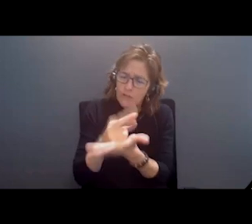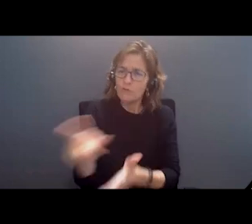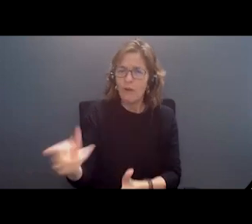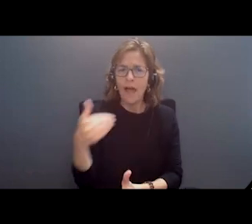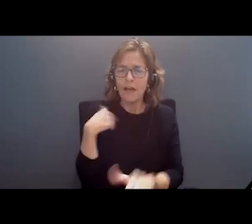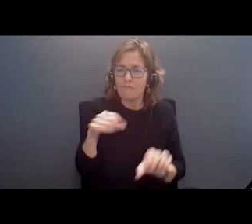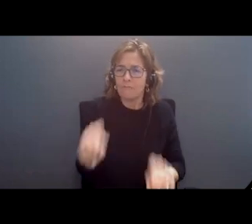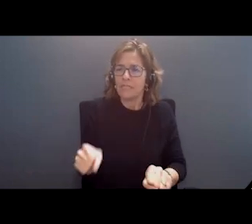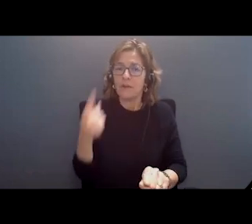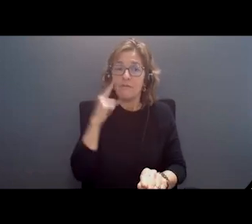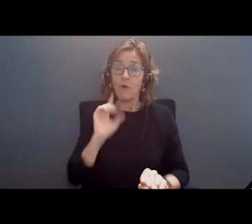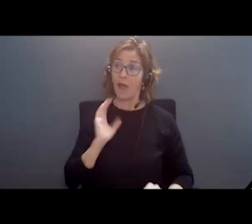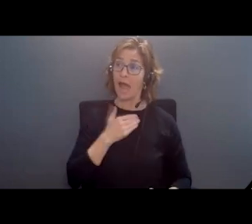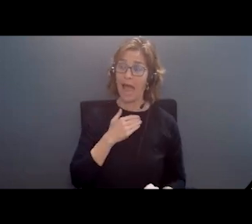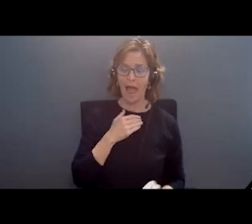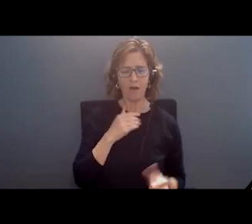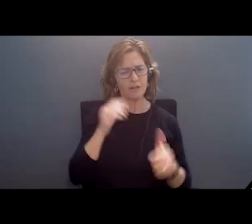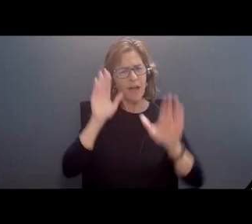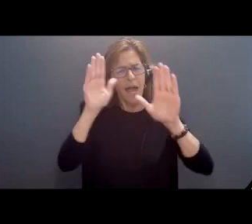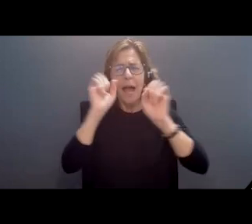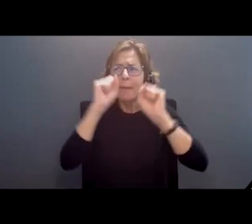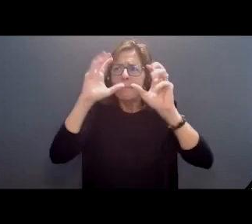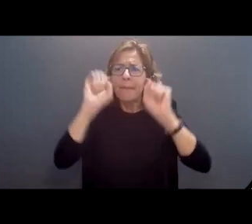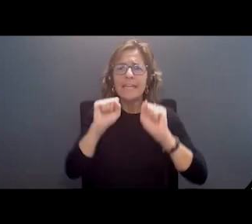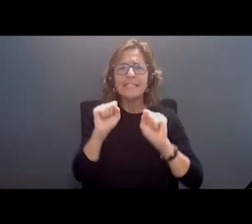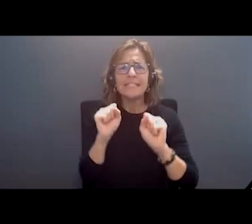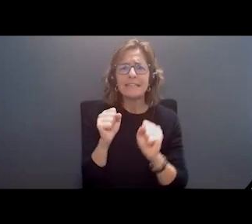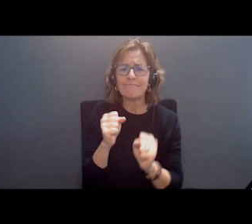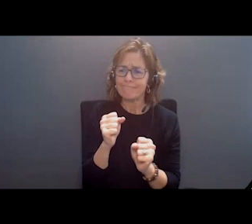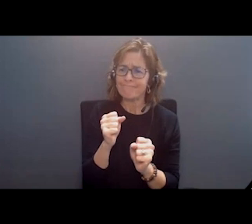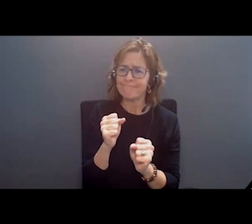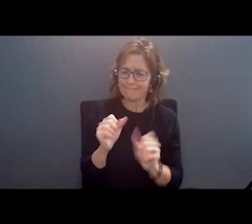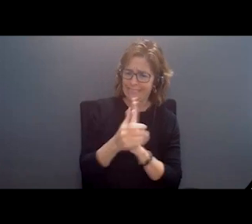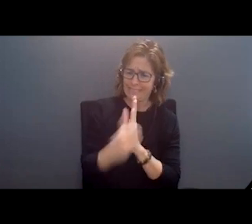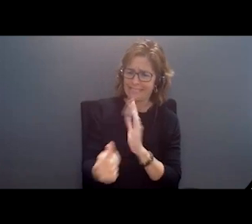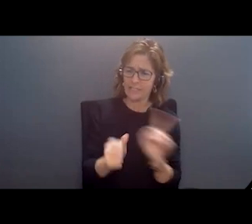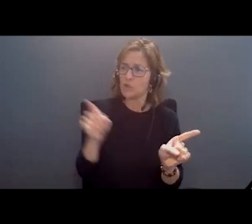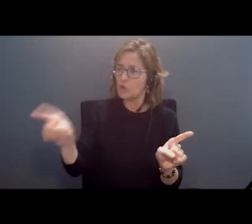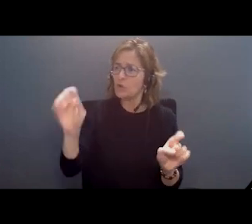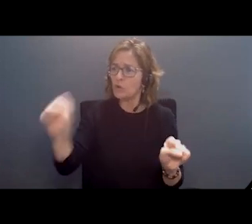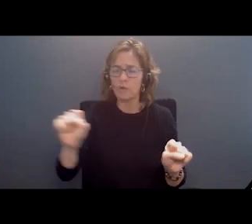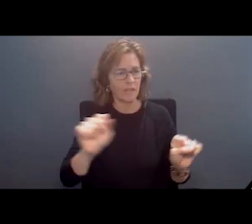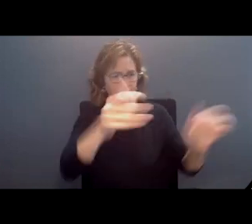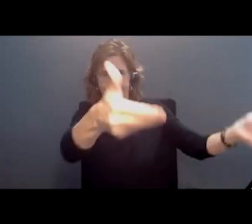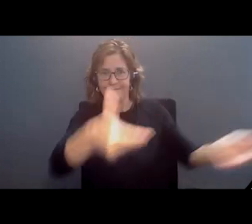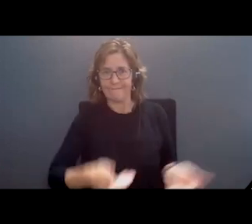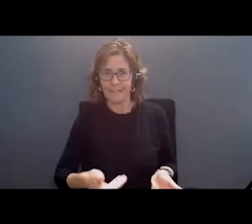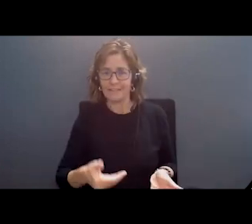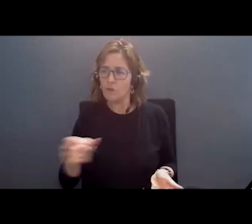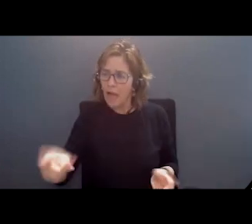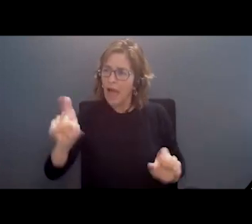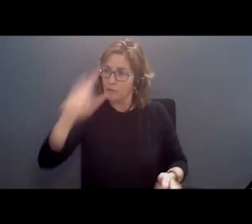You have to believe in your expertise and our gifts, because we are all capable.